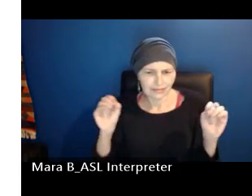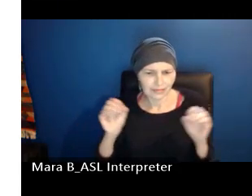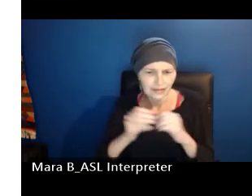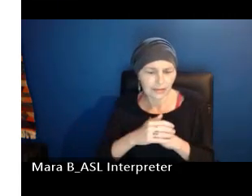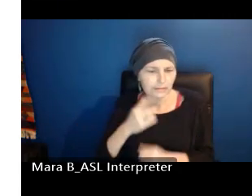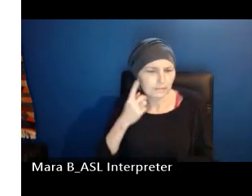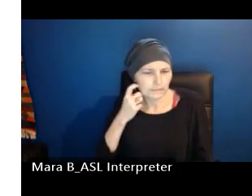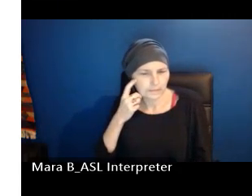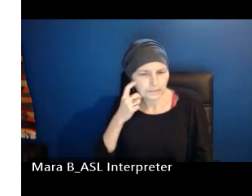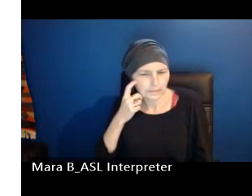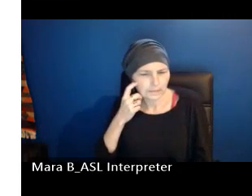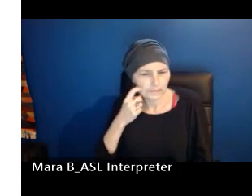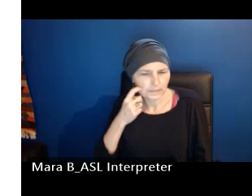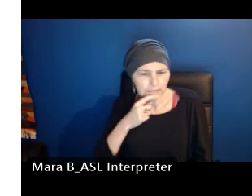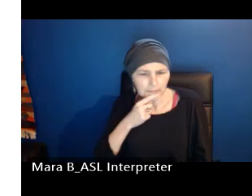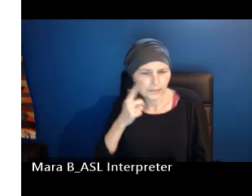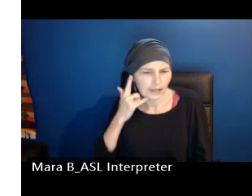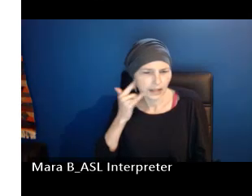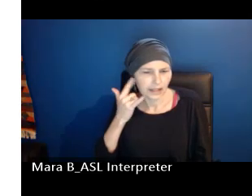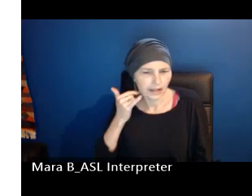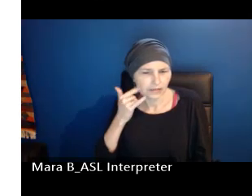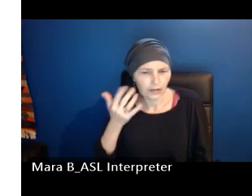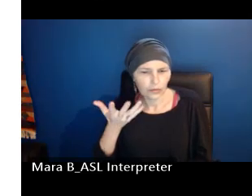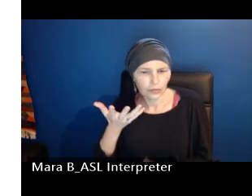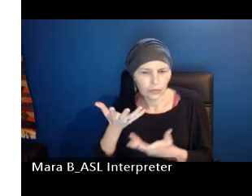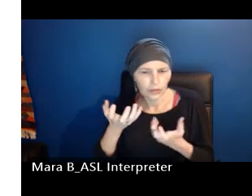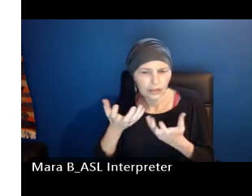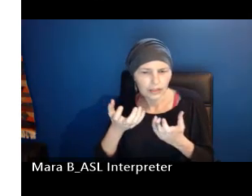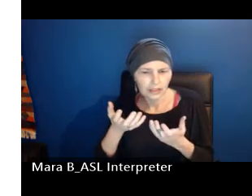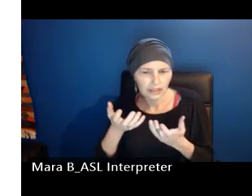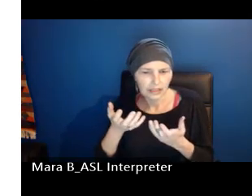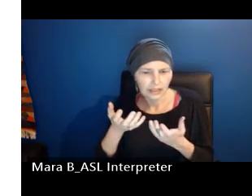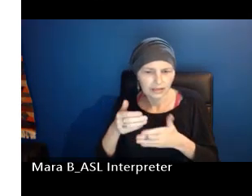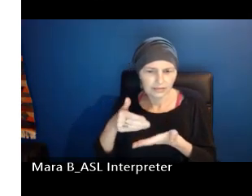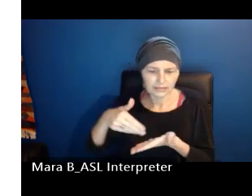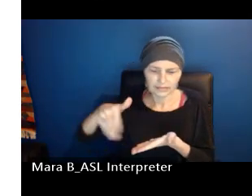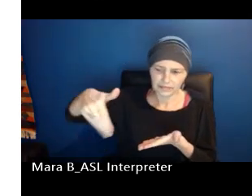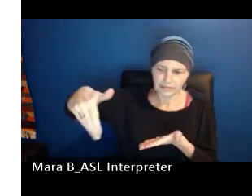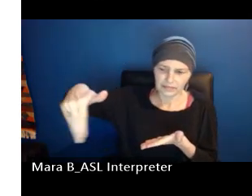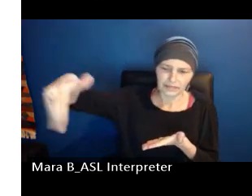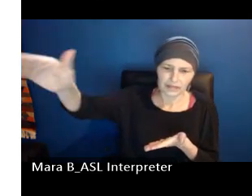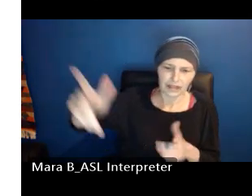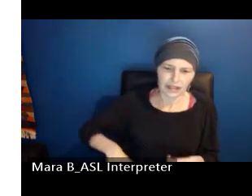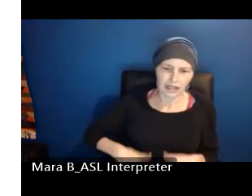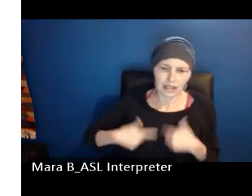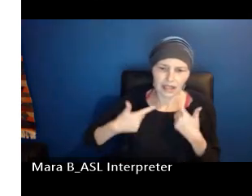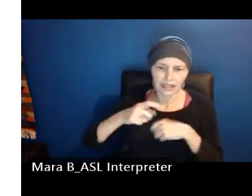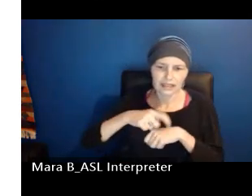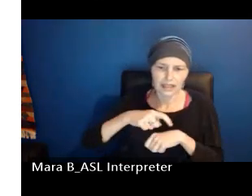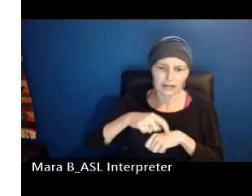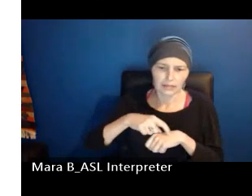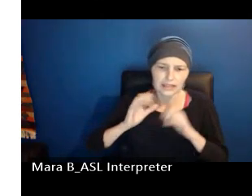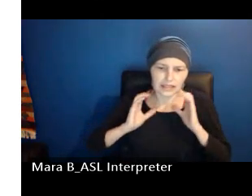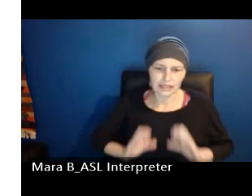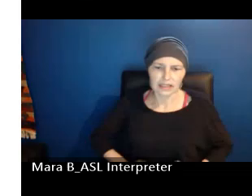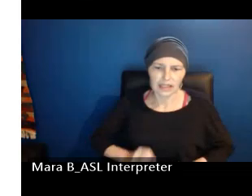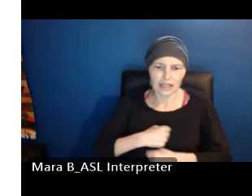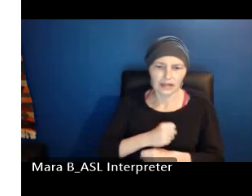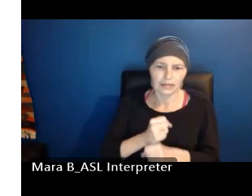about how California wants to seemingly drive out its longtime citizens to other states to make room for,